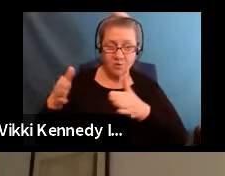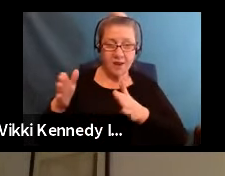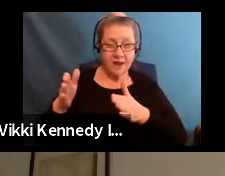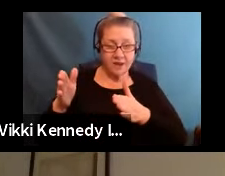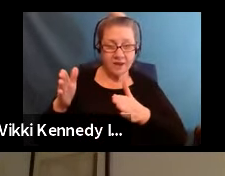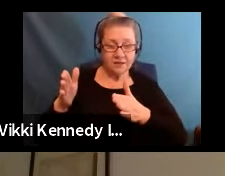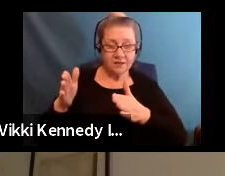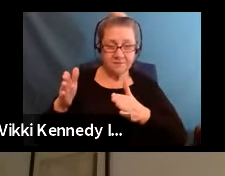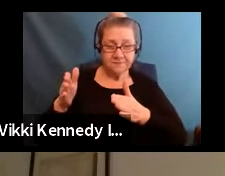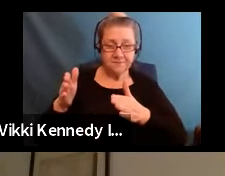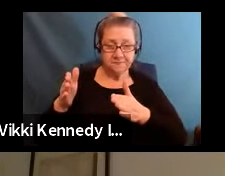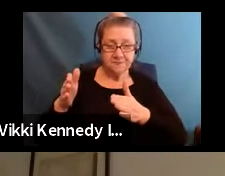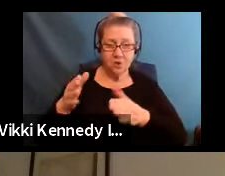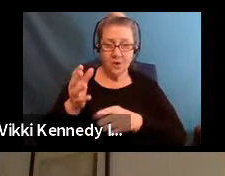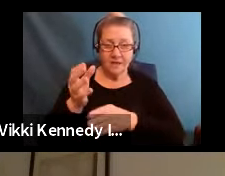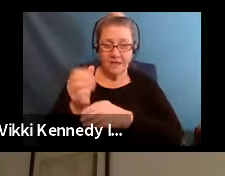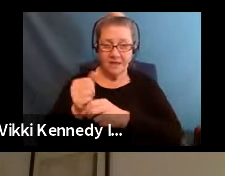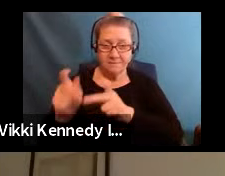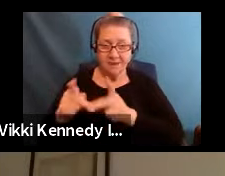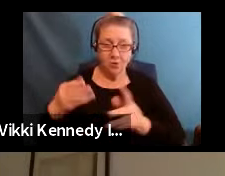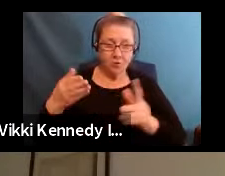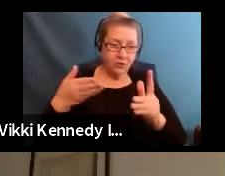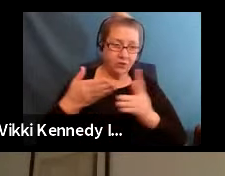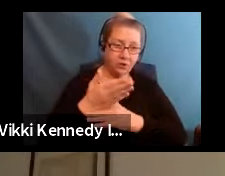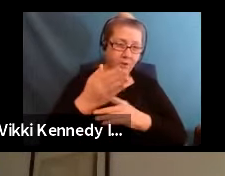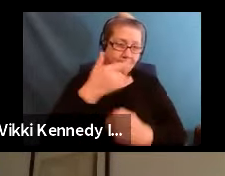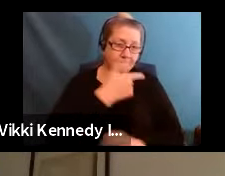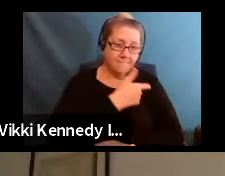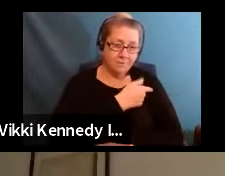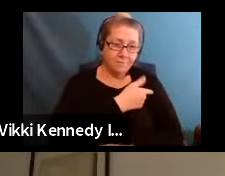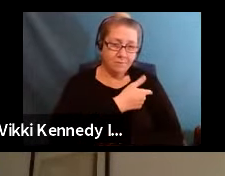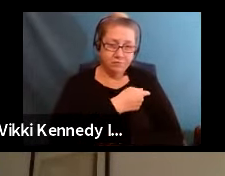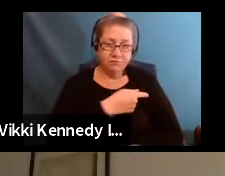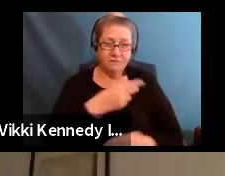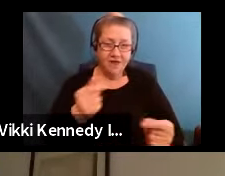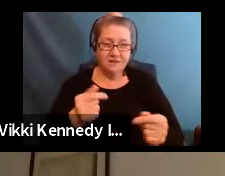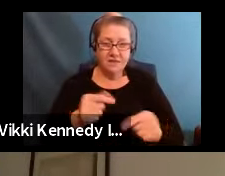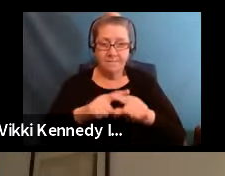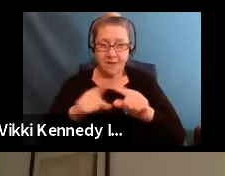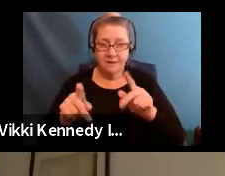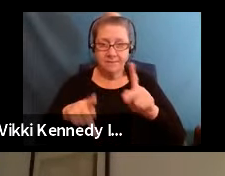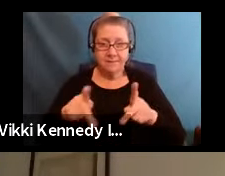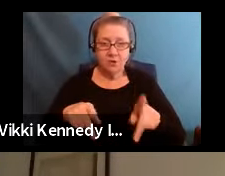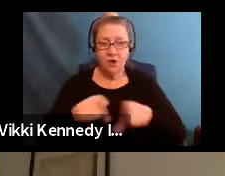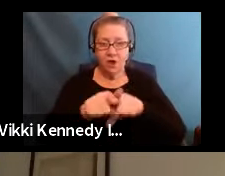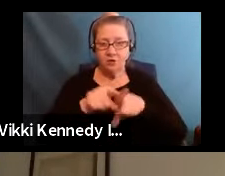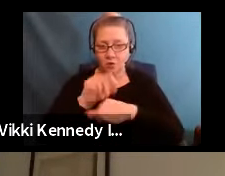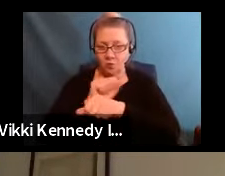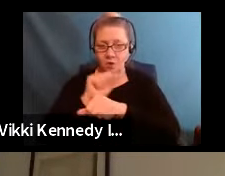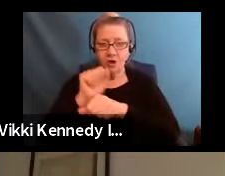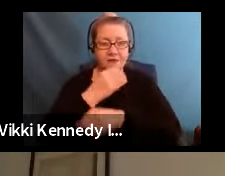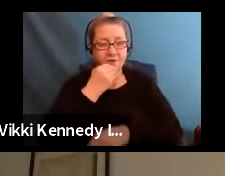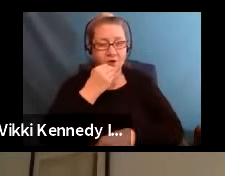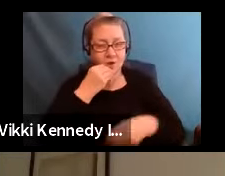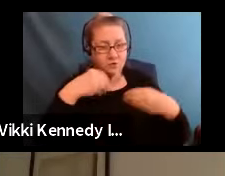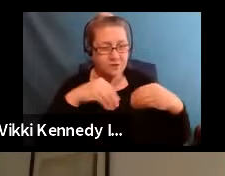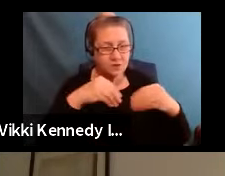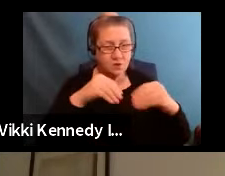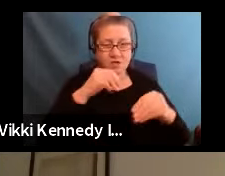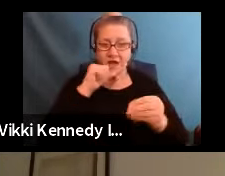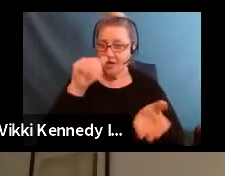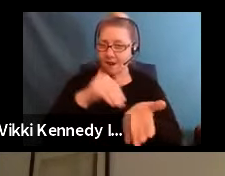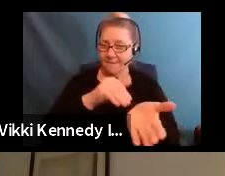get people in and through the lines quickly. But if we have those people that have been also working in the grocery stores, they're not, you know, the